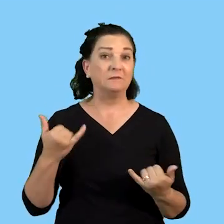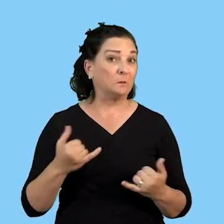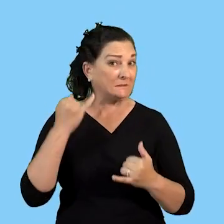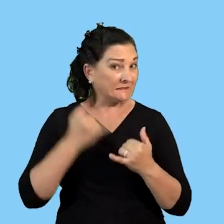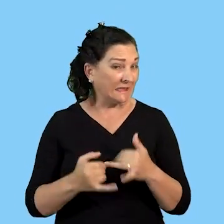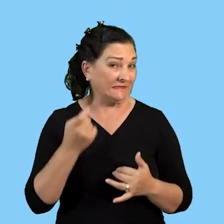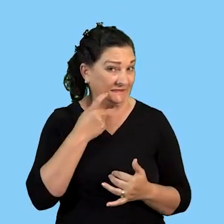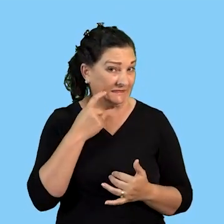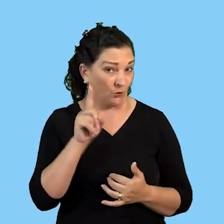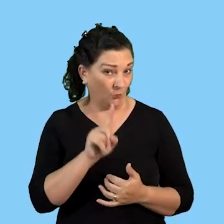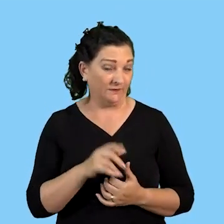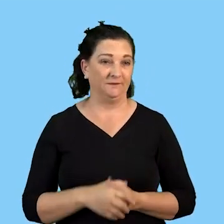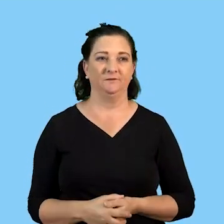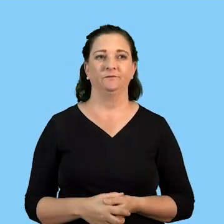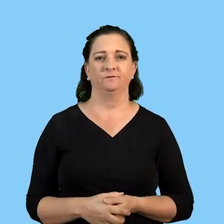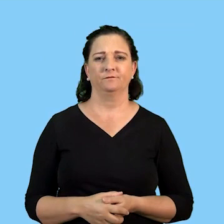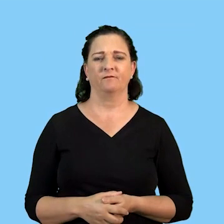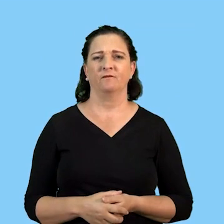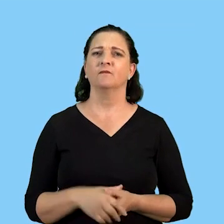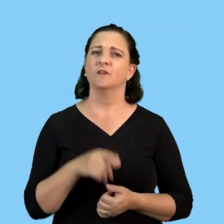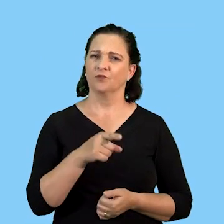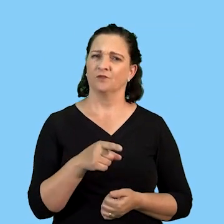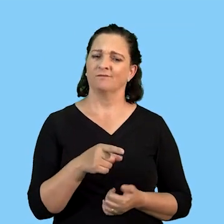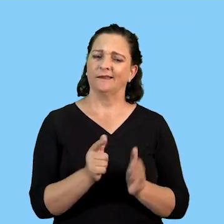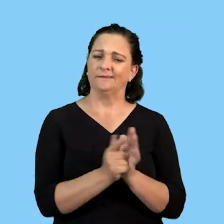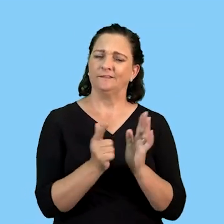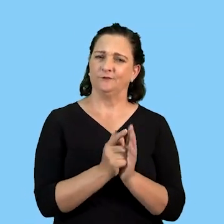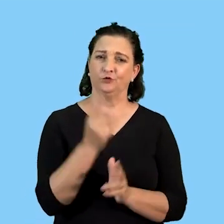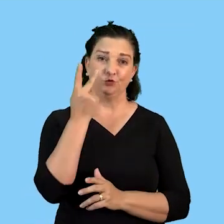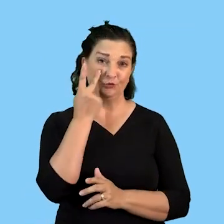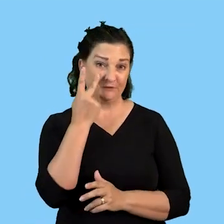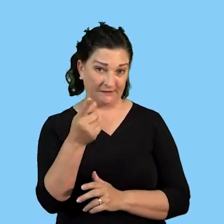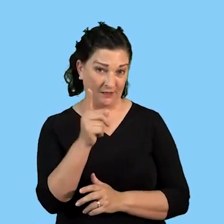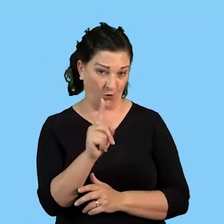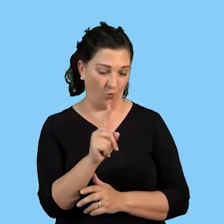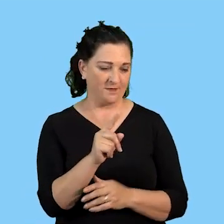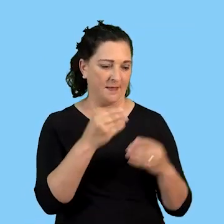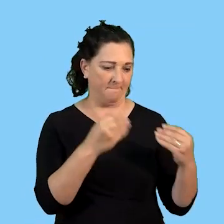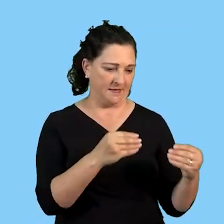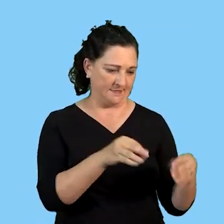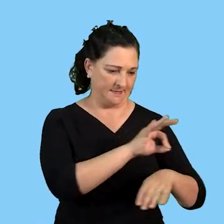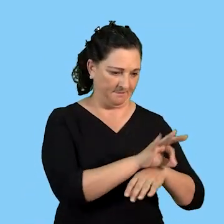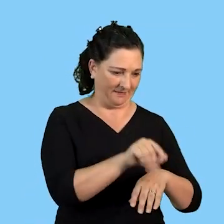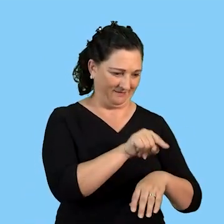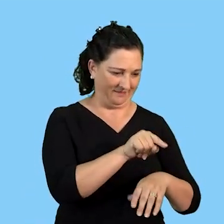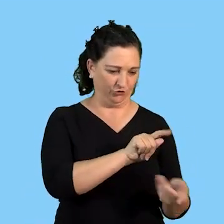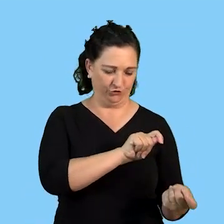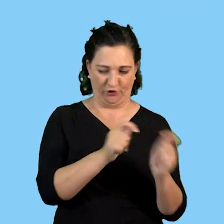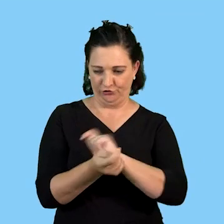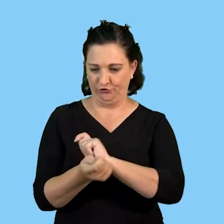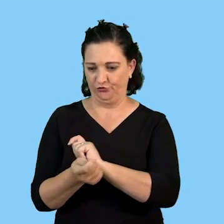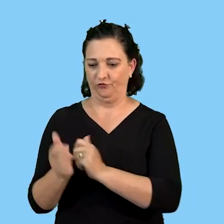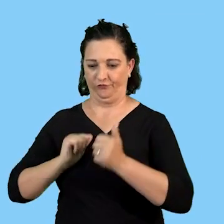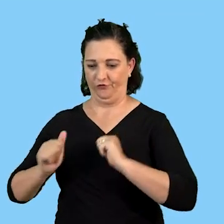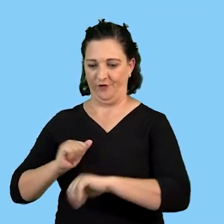common errors and recap. In this lesson, you were introduced to the transformation of a business plan